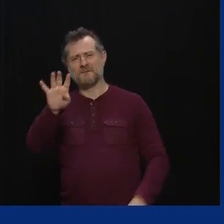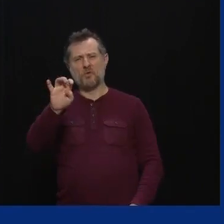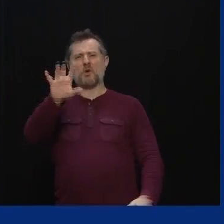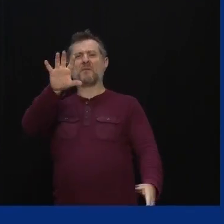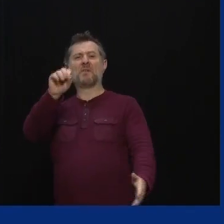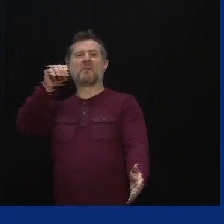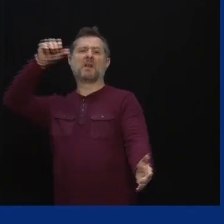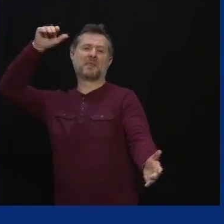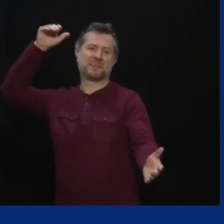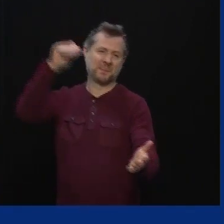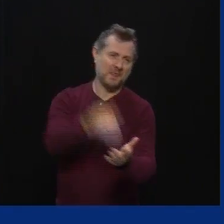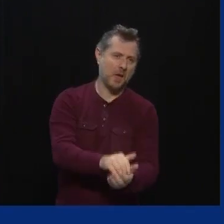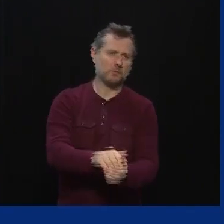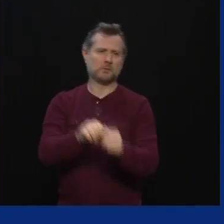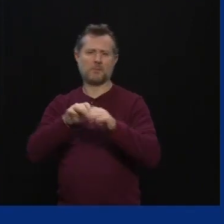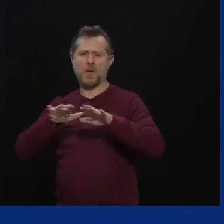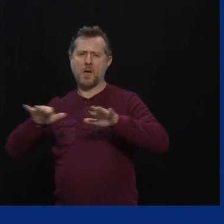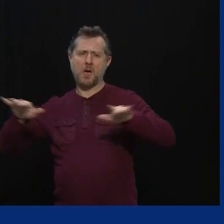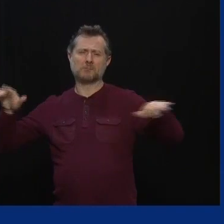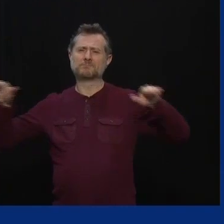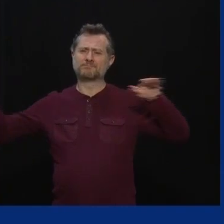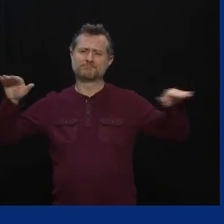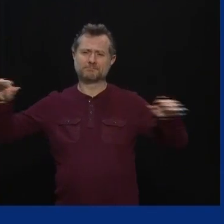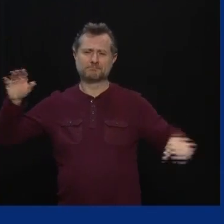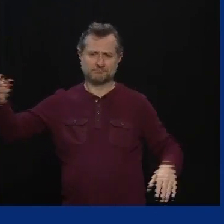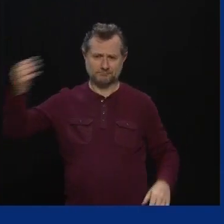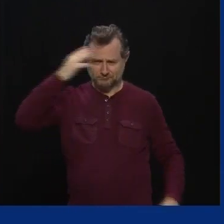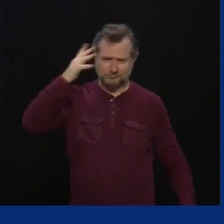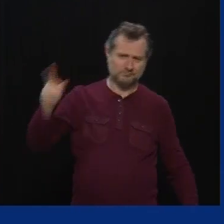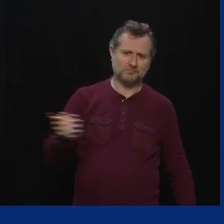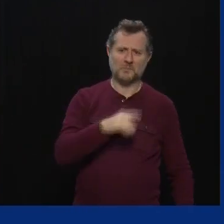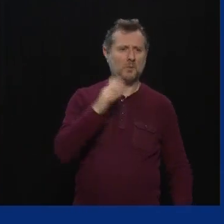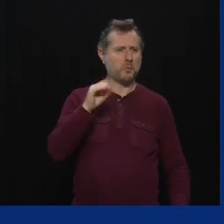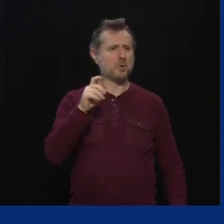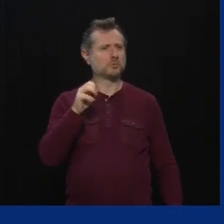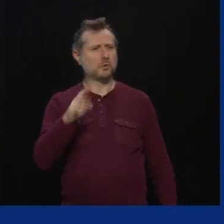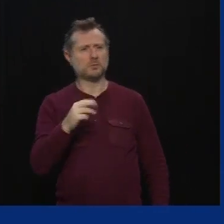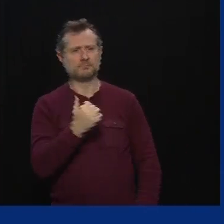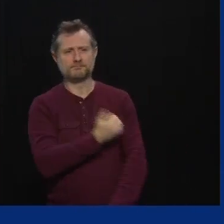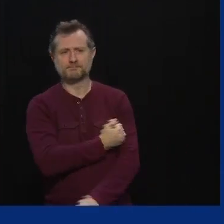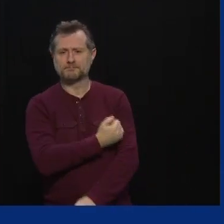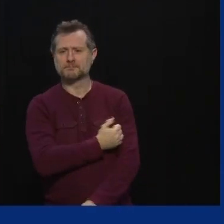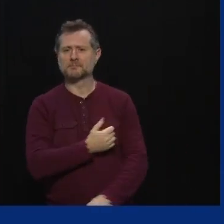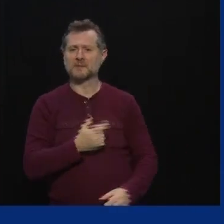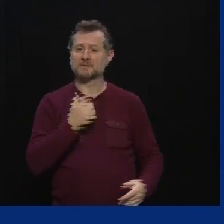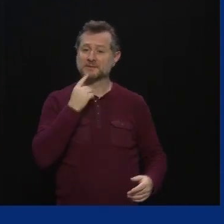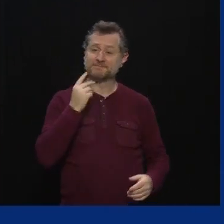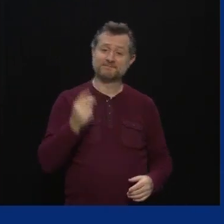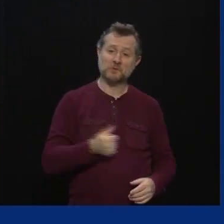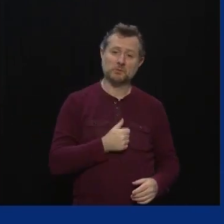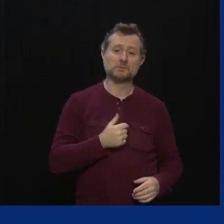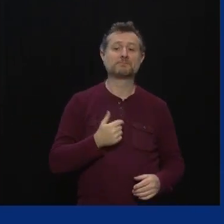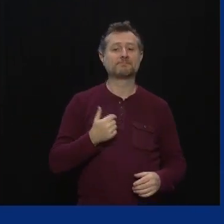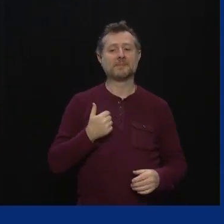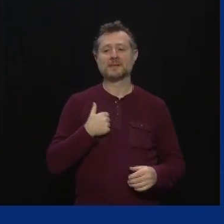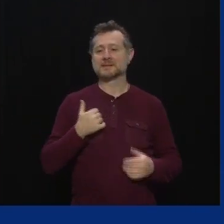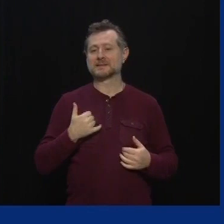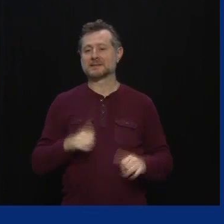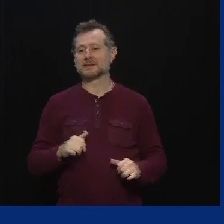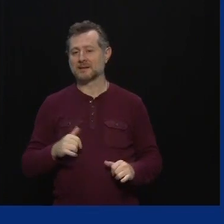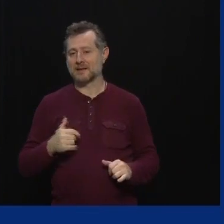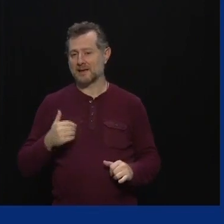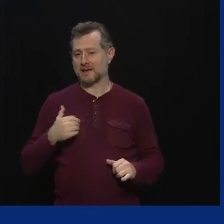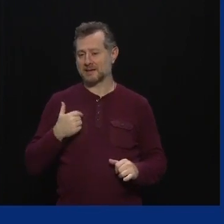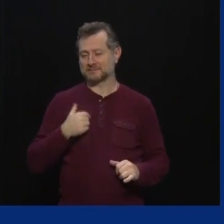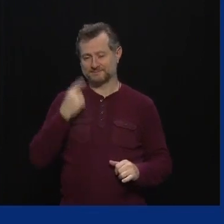that it's time to get your booster shot. I, fortunately or unfortunately, am still too young for this, but at some point, and I said this to the White House, I mean, can